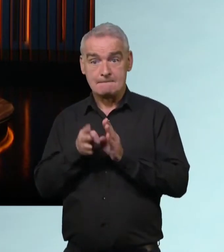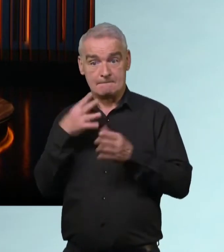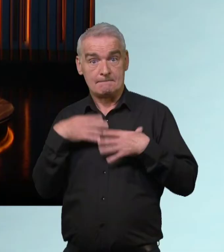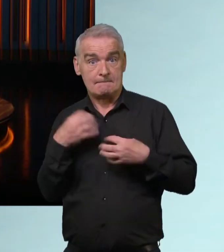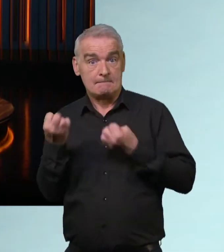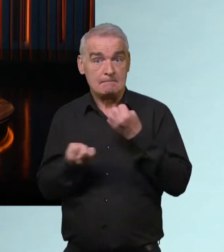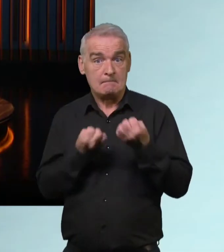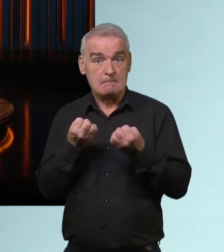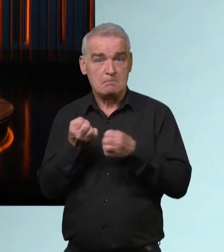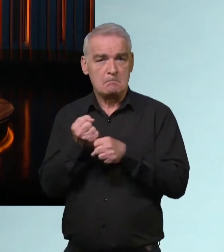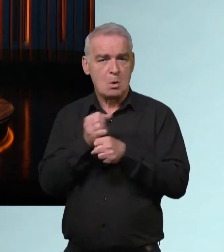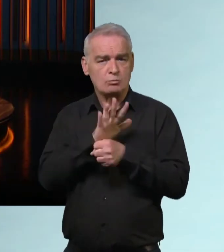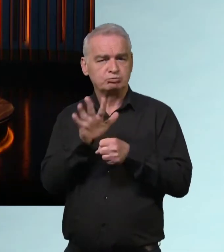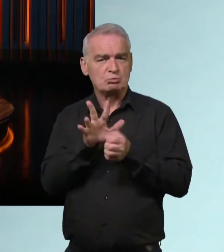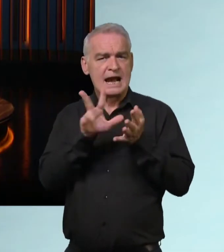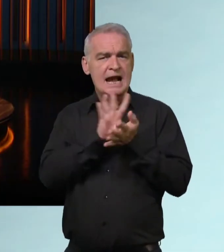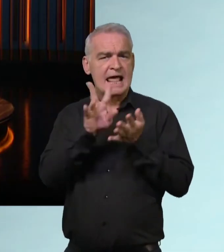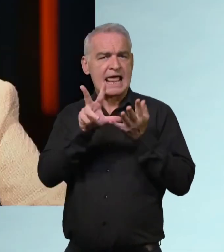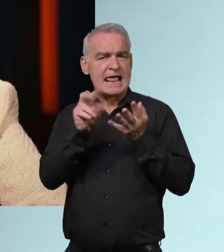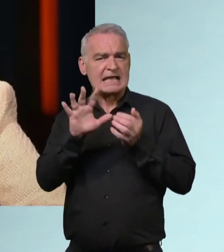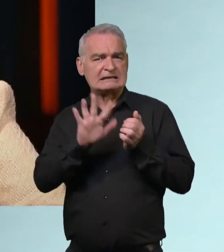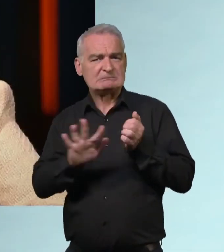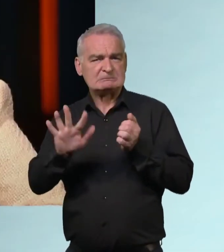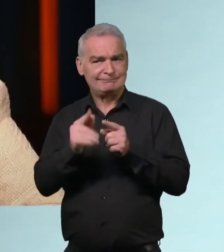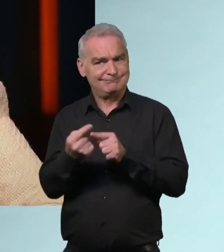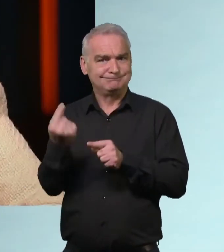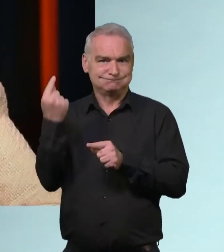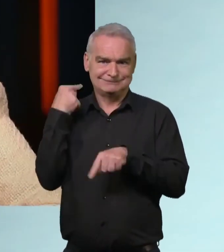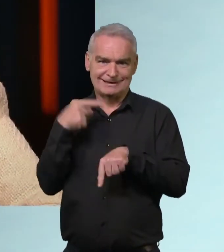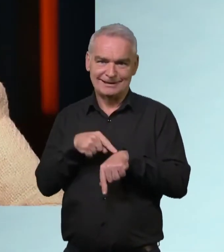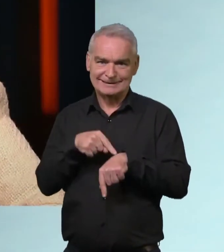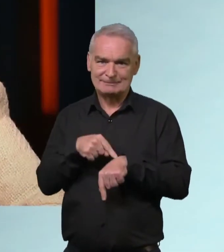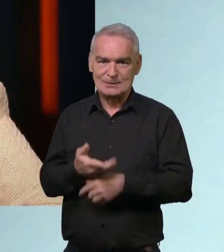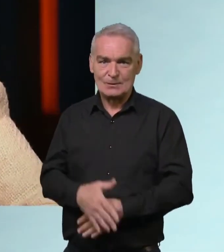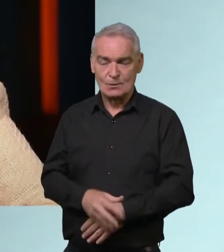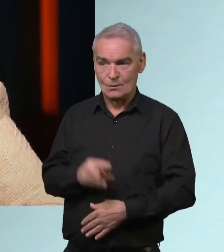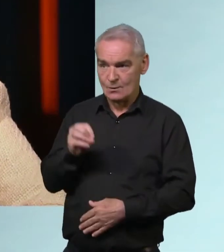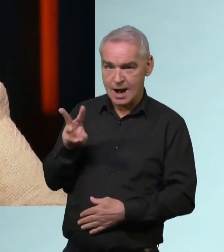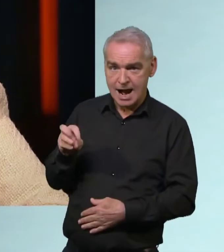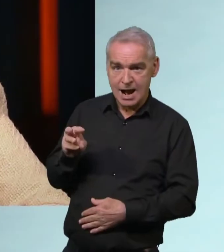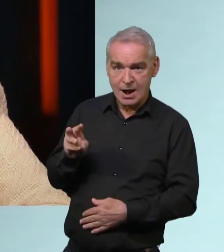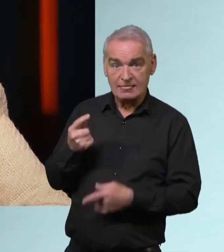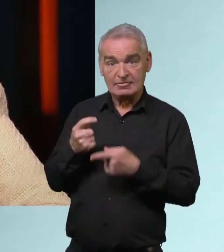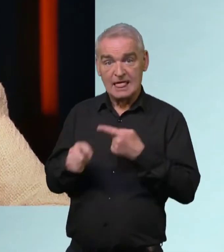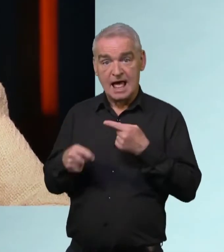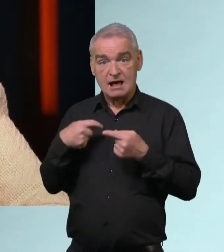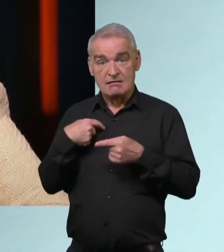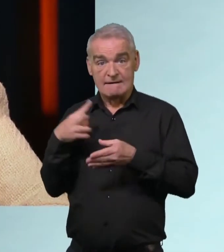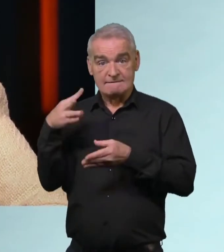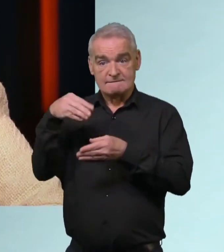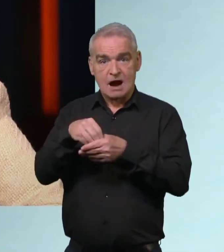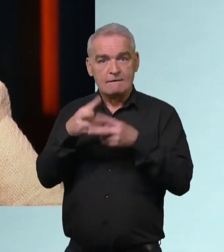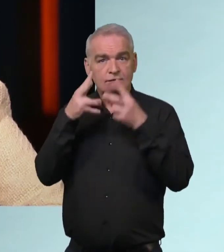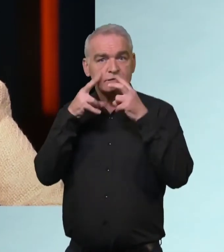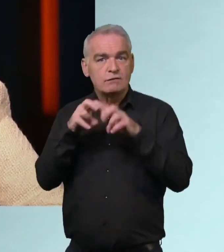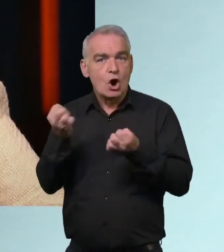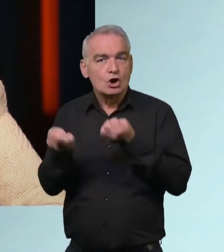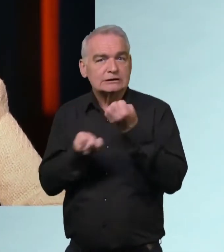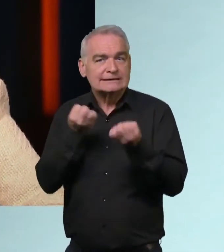1980-ish. It's a long, long time ago. Wow. And then I came into forensic. Yeah. Then forensic pathology in